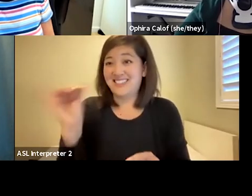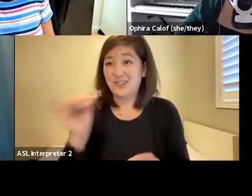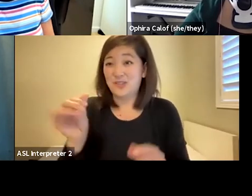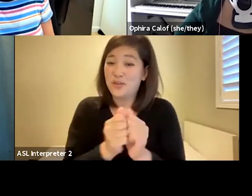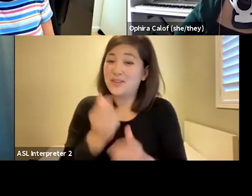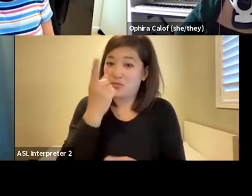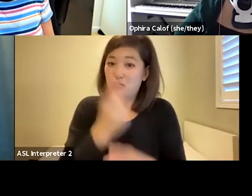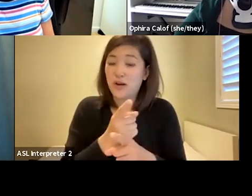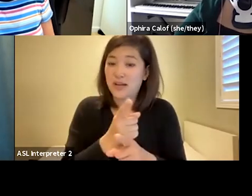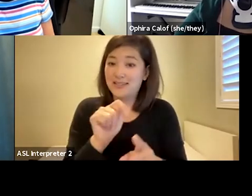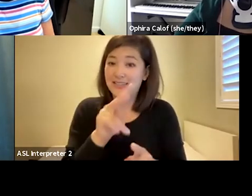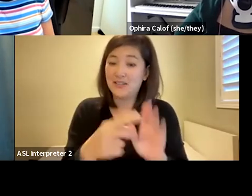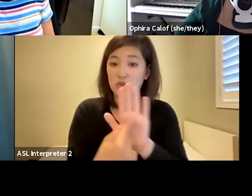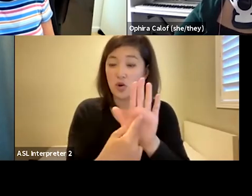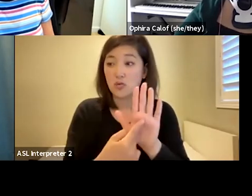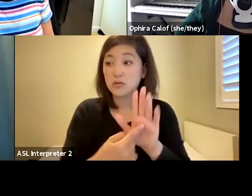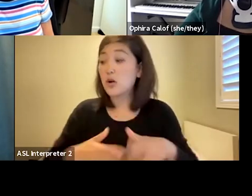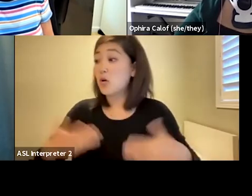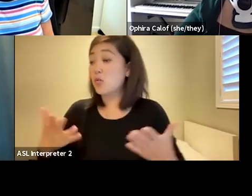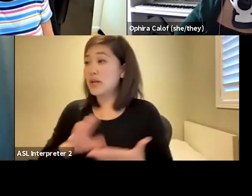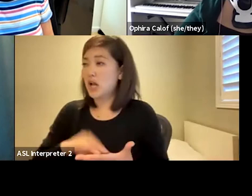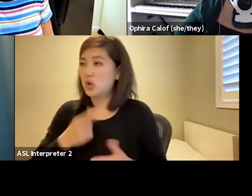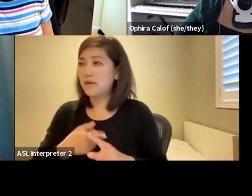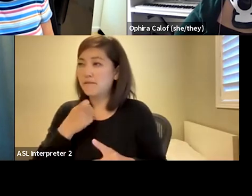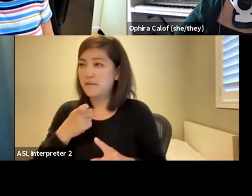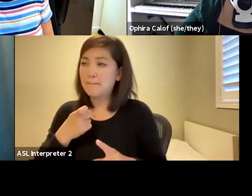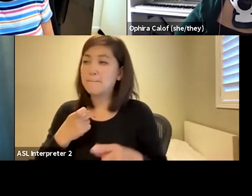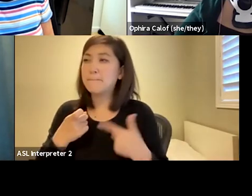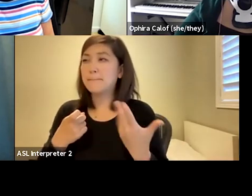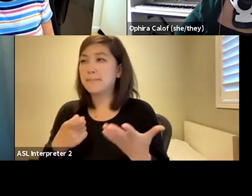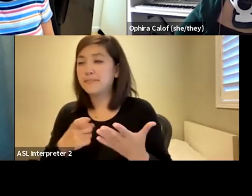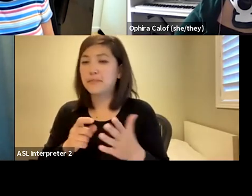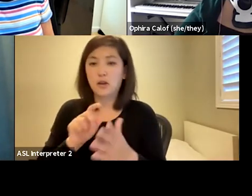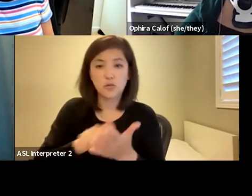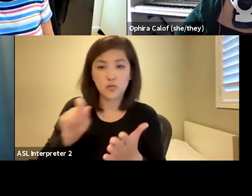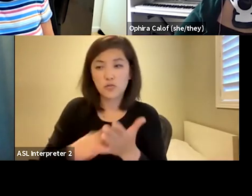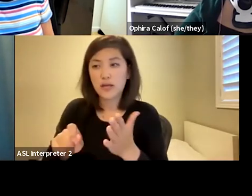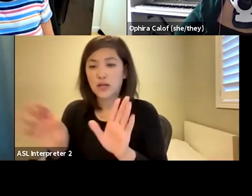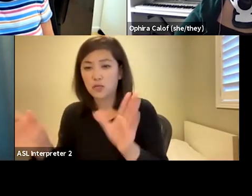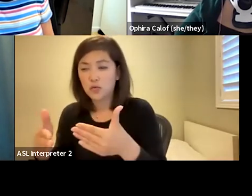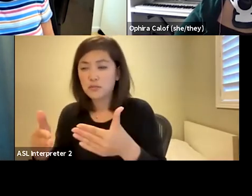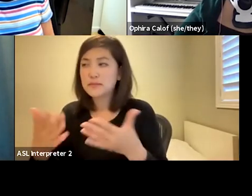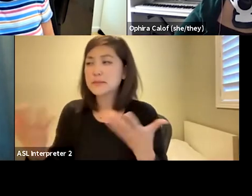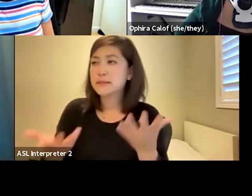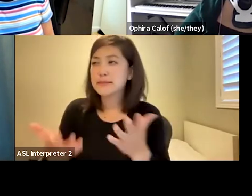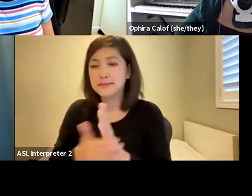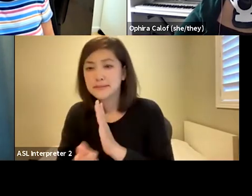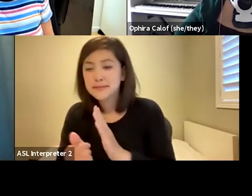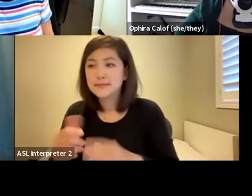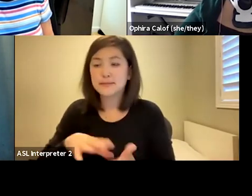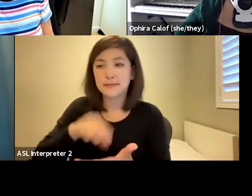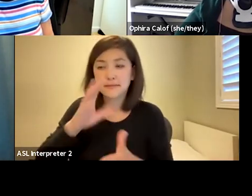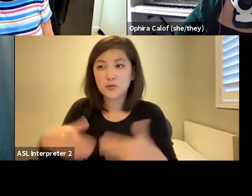In terms of some of the skills I learned from these writing rooms and how I applied them to my own show, I'd say that I found that the higher